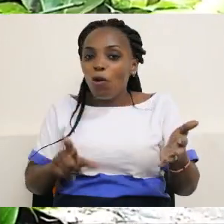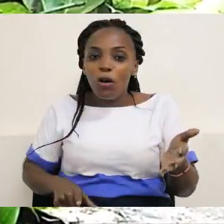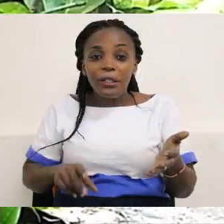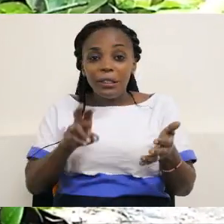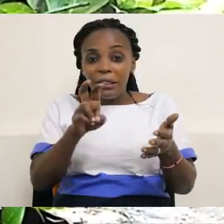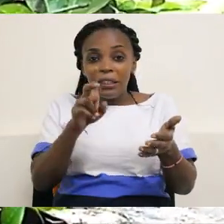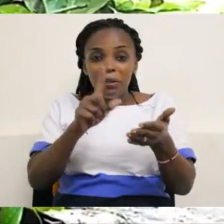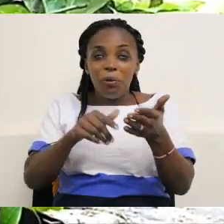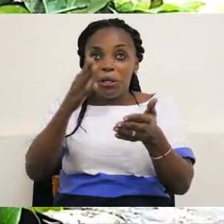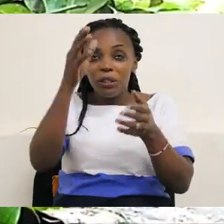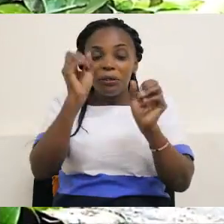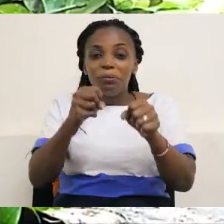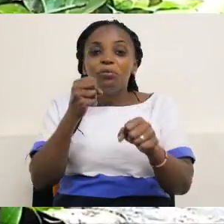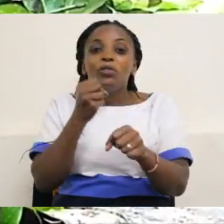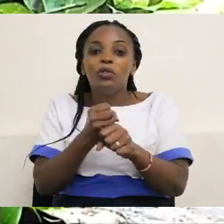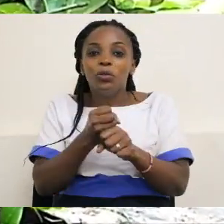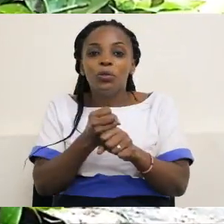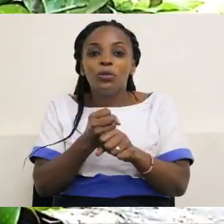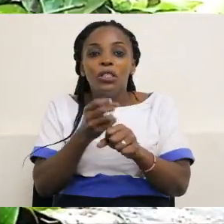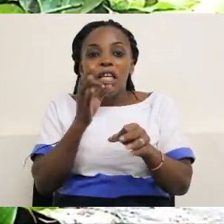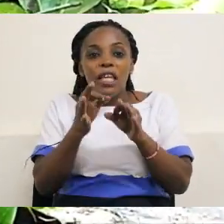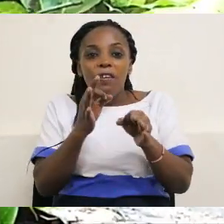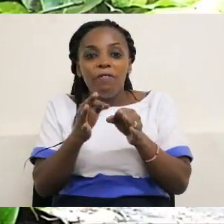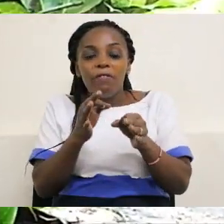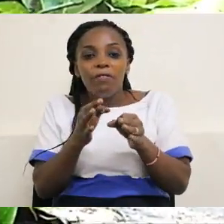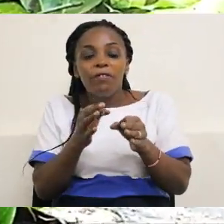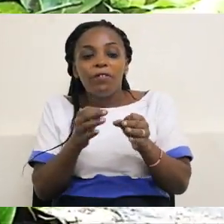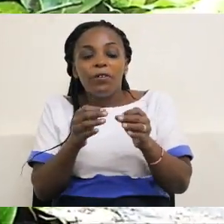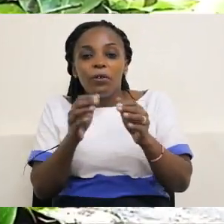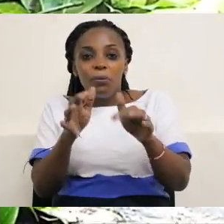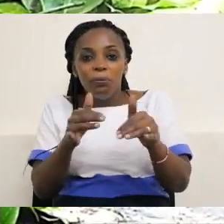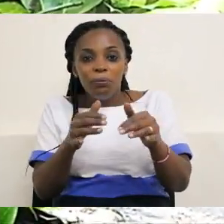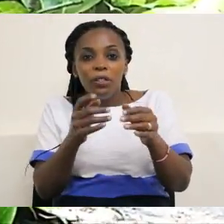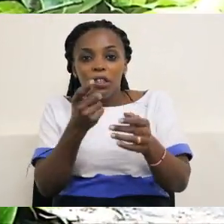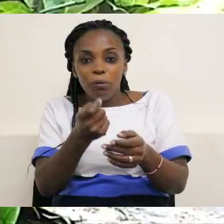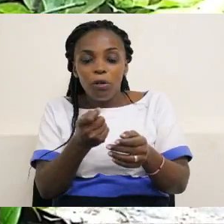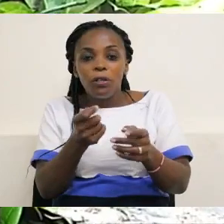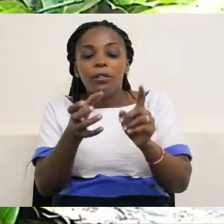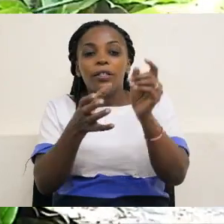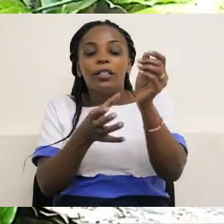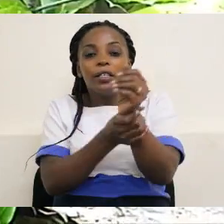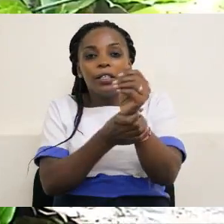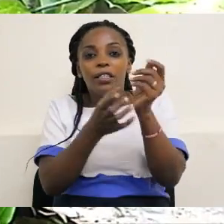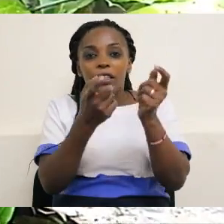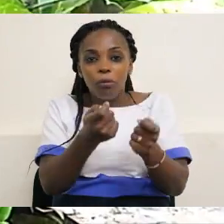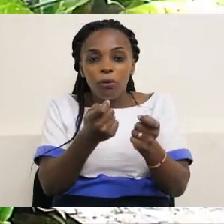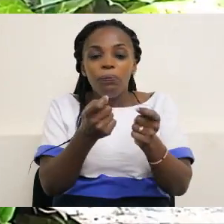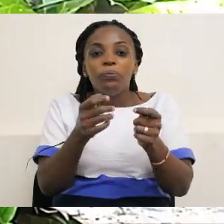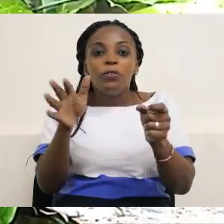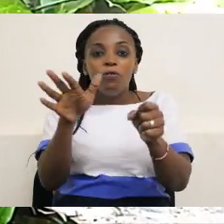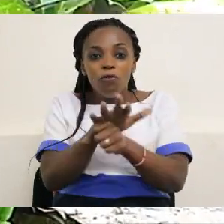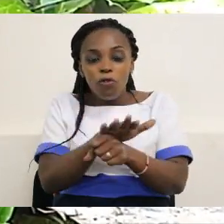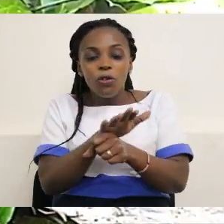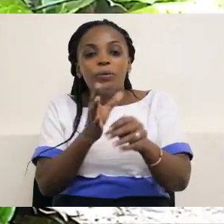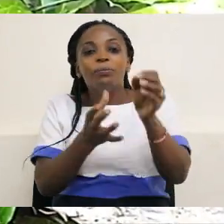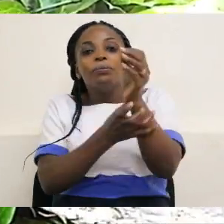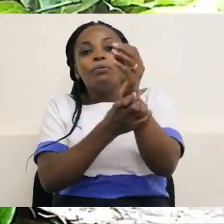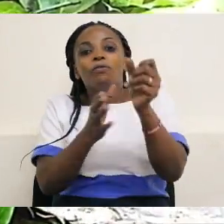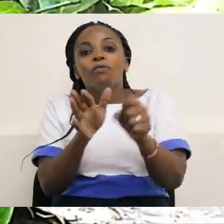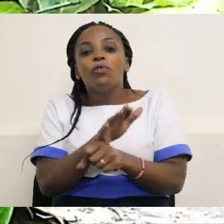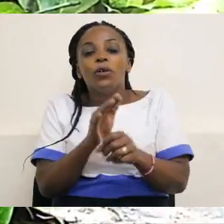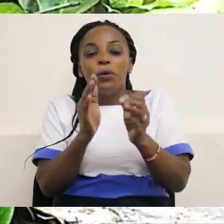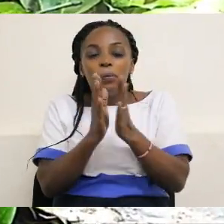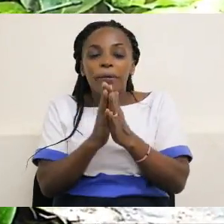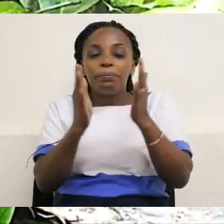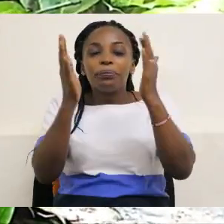will see what He will do. If you sow sparingly, you reap sparingly. Bountifully, you reap bountifully. Let's